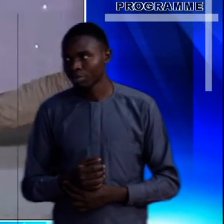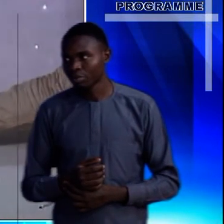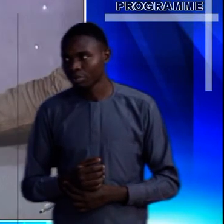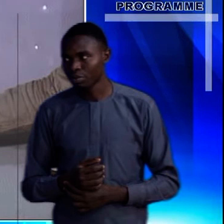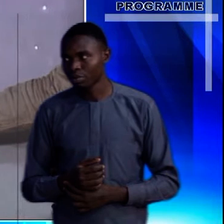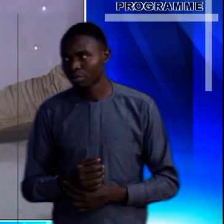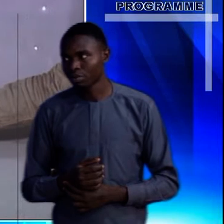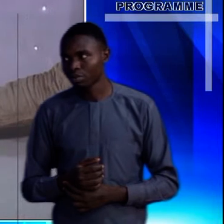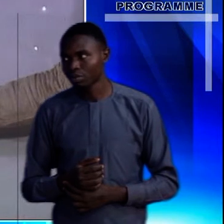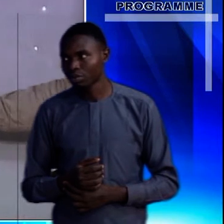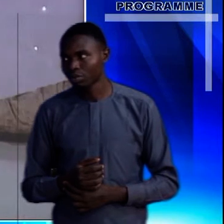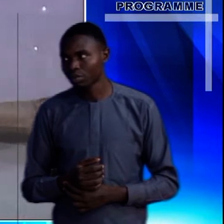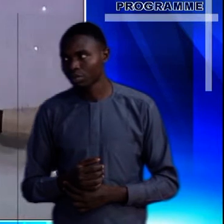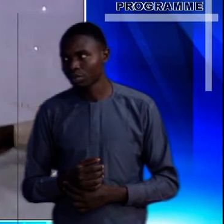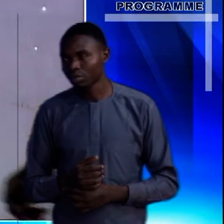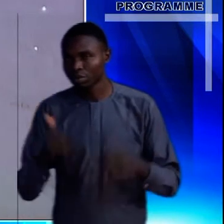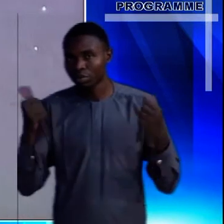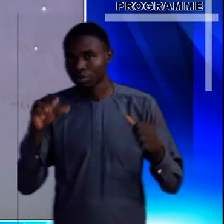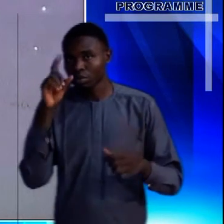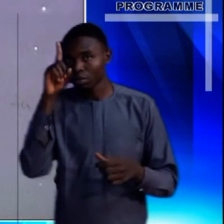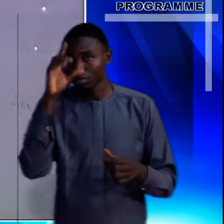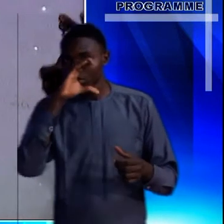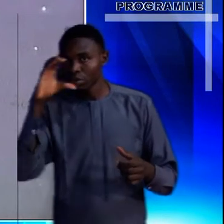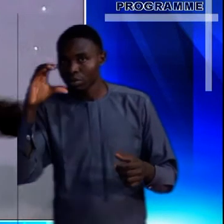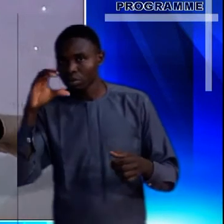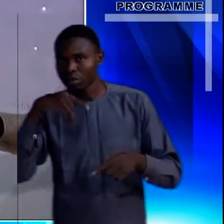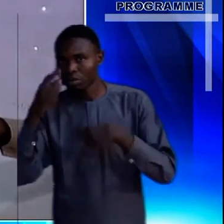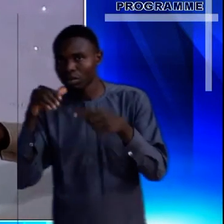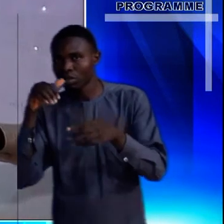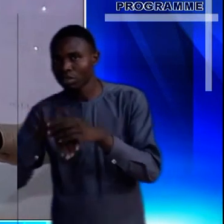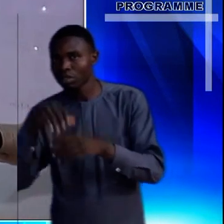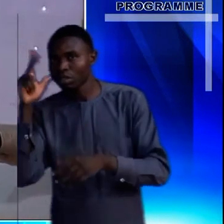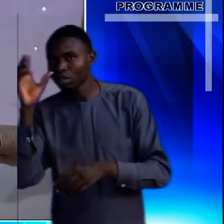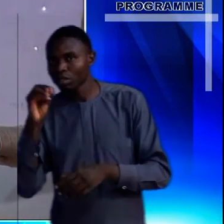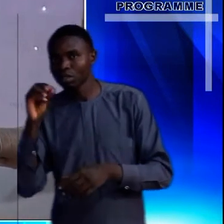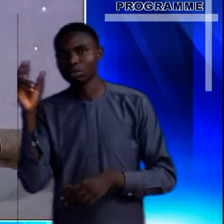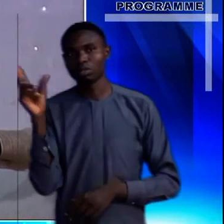Then can 100 go into 30? How many 100 do we have in 30?